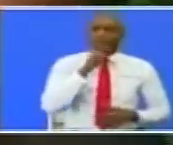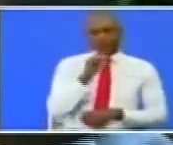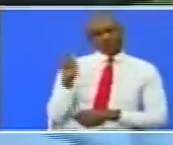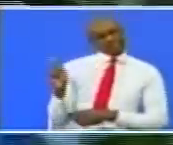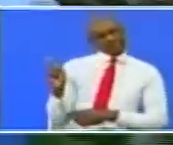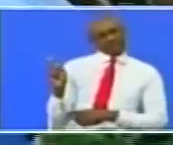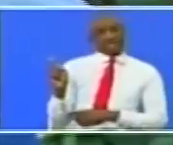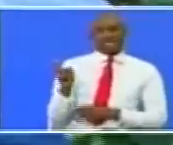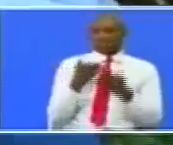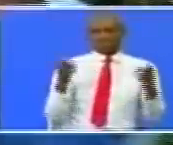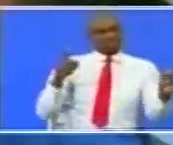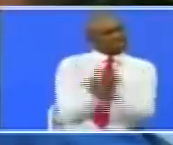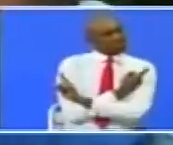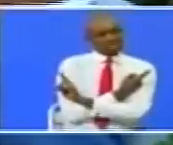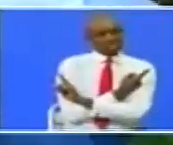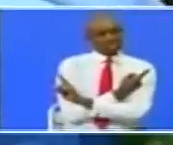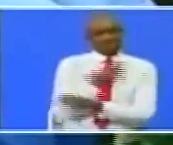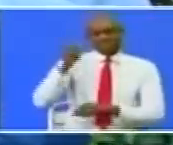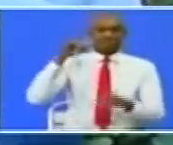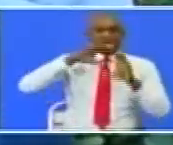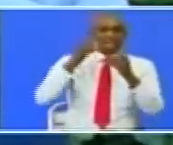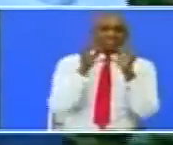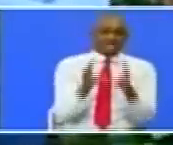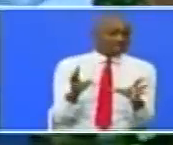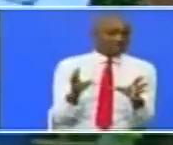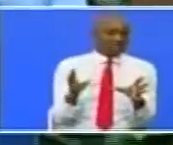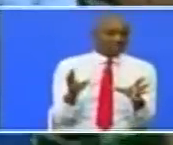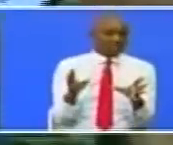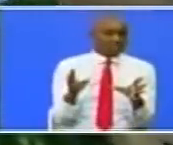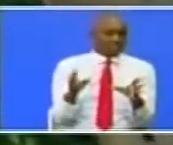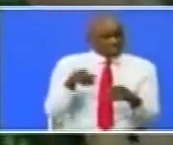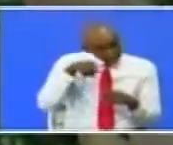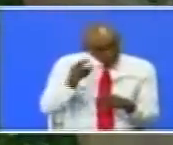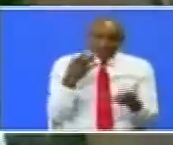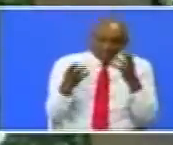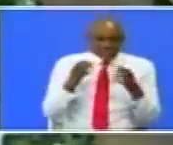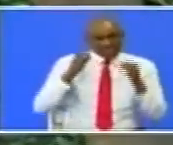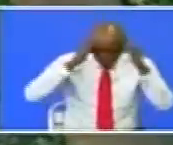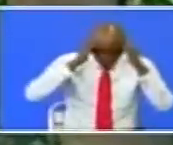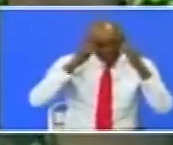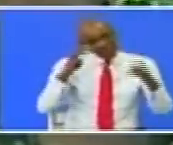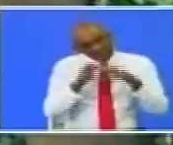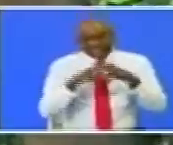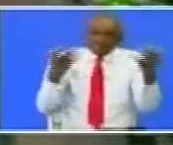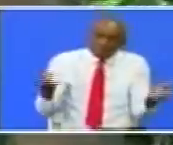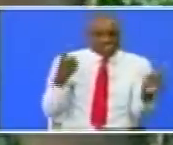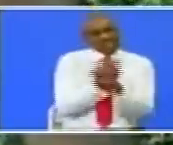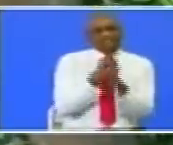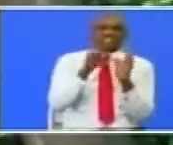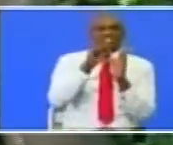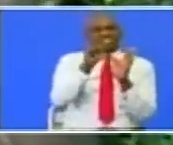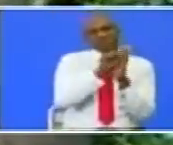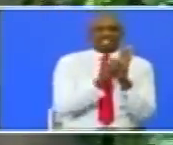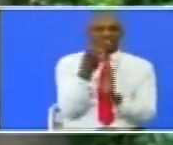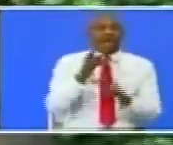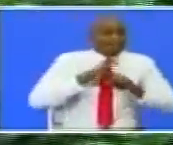boy, things are different. Yes, he should be in school, jostling through mathematics or English or social studies